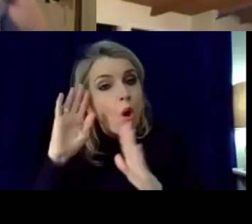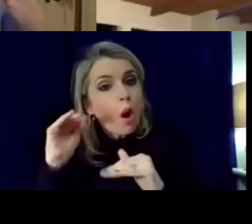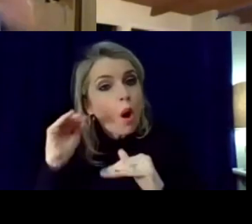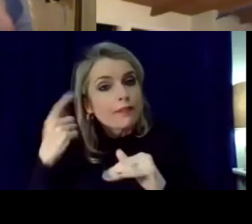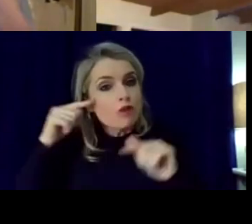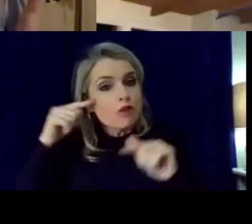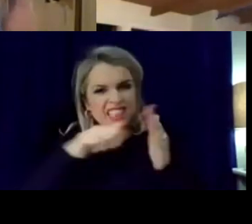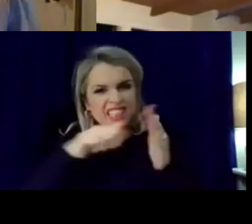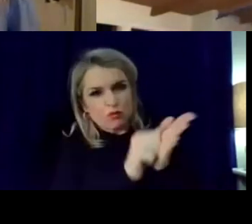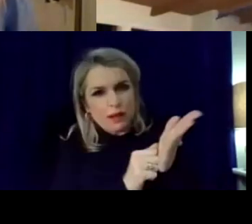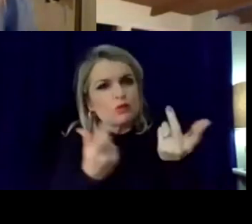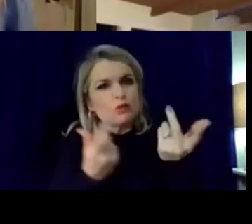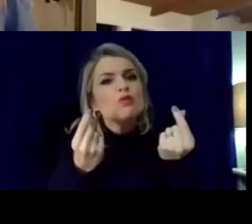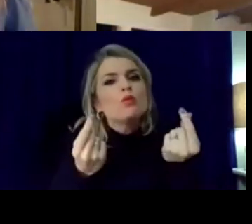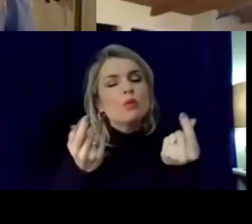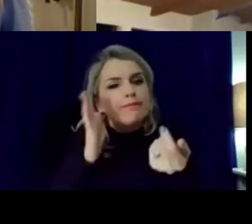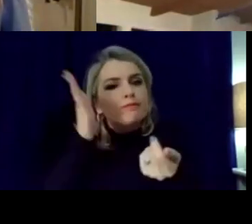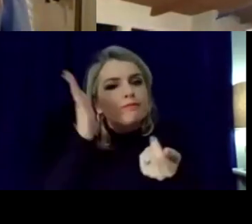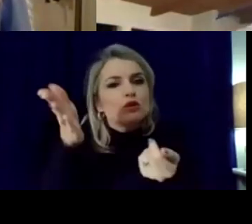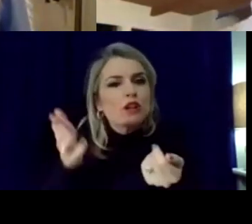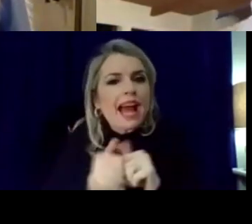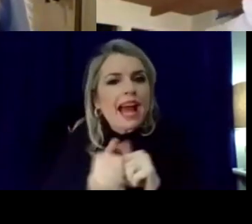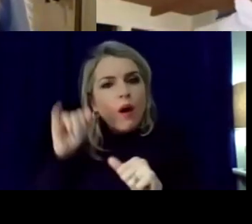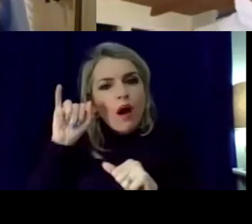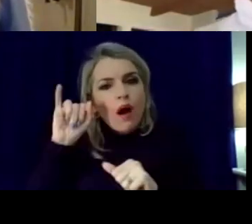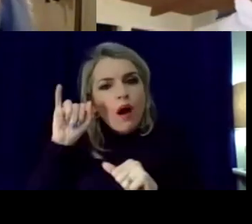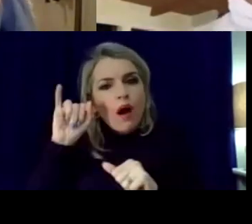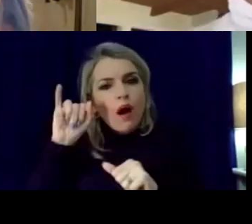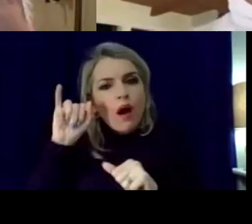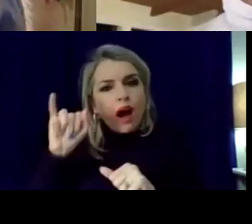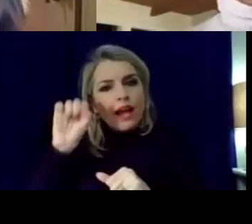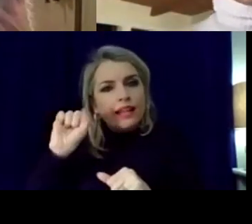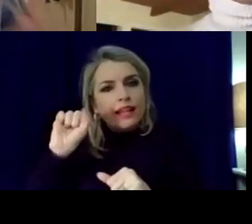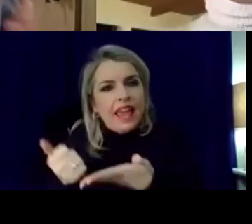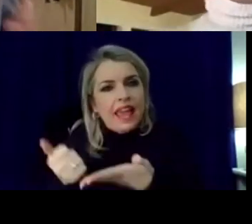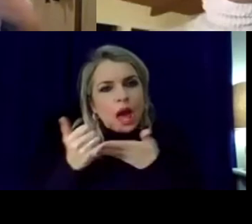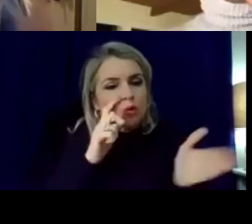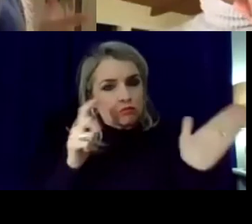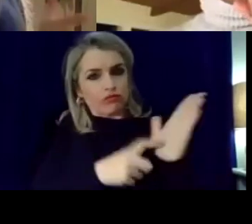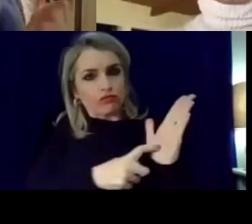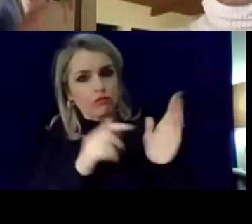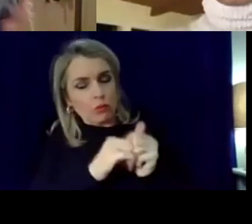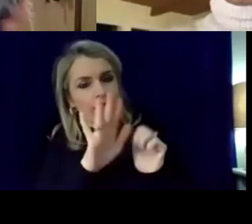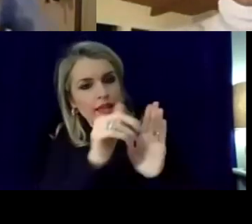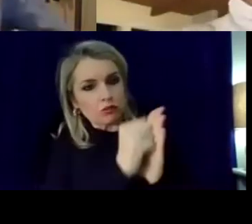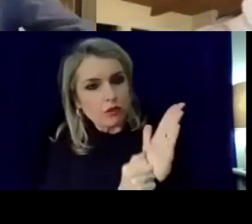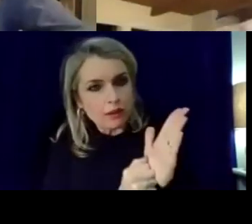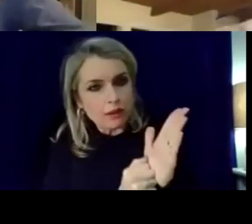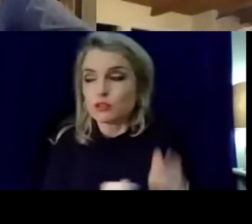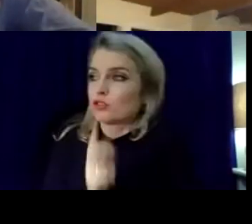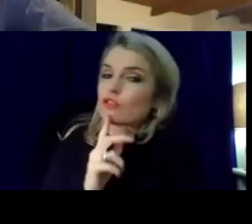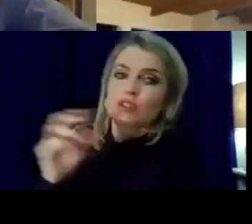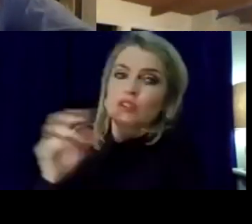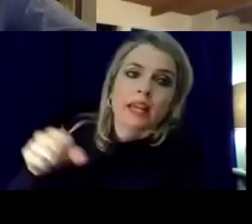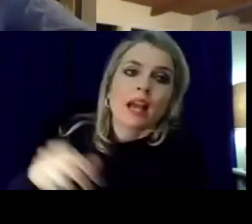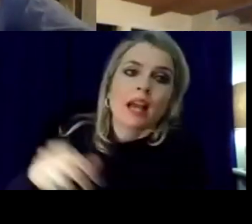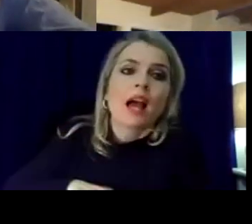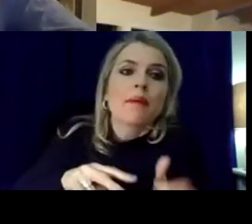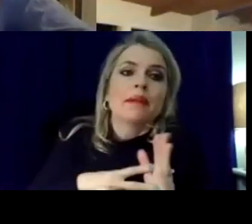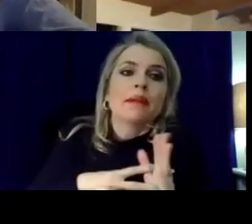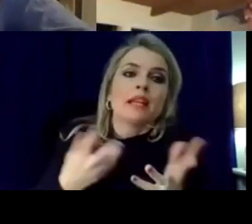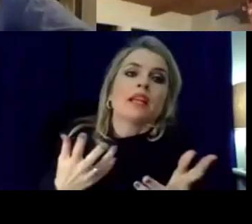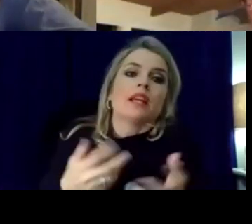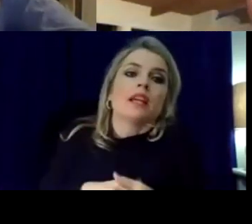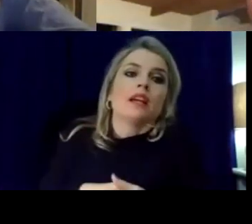are your hopes for this script, and how has the ISA helped you get some recognition with the script? Sure. Yeah.